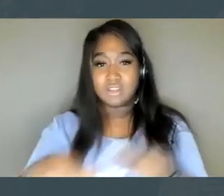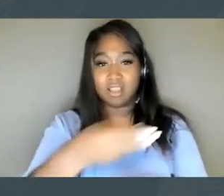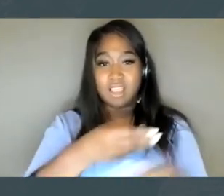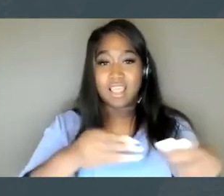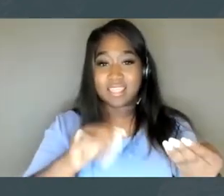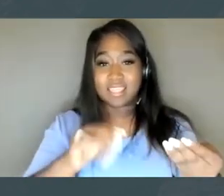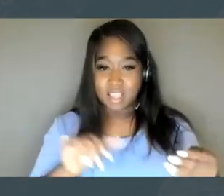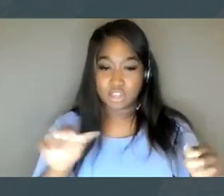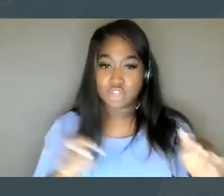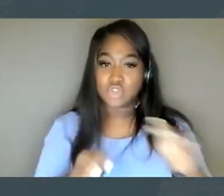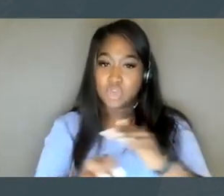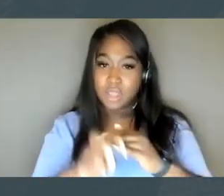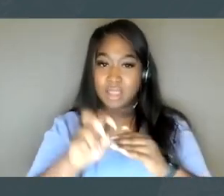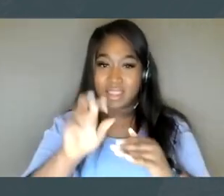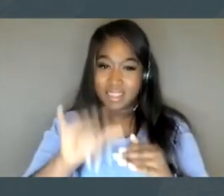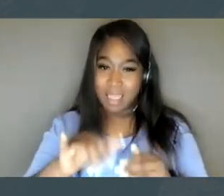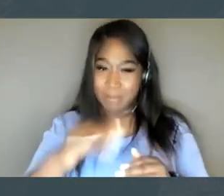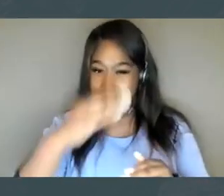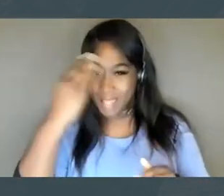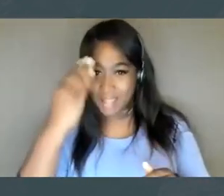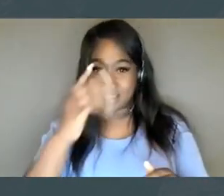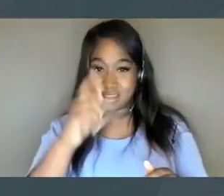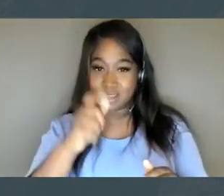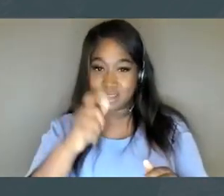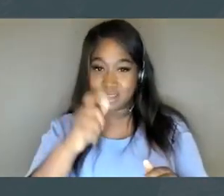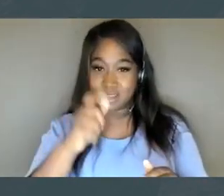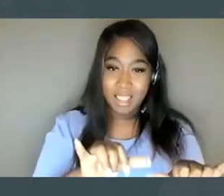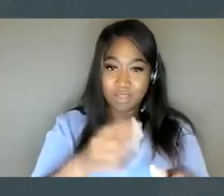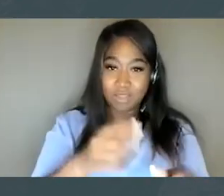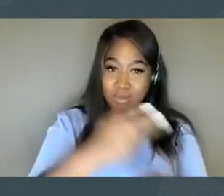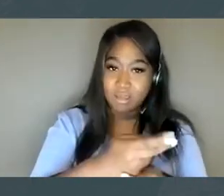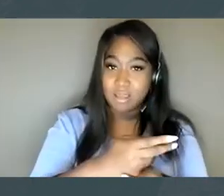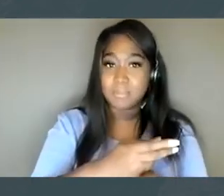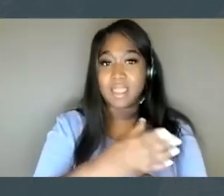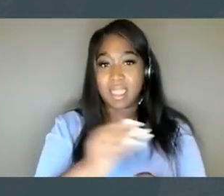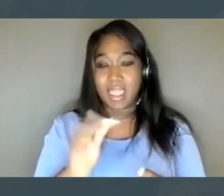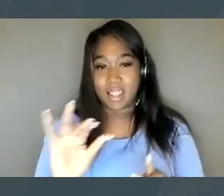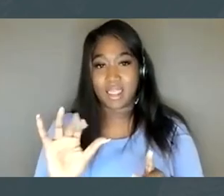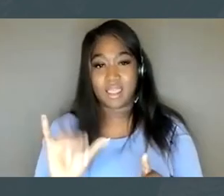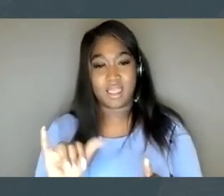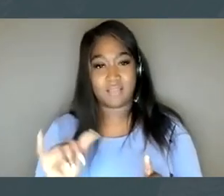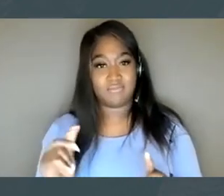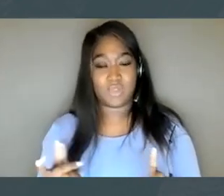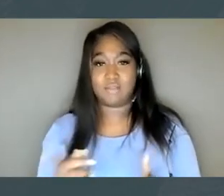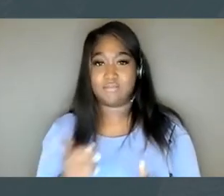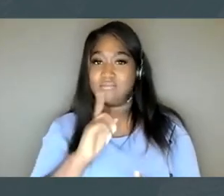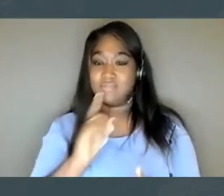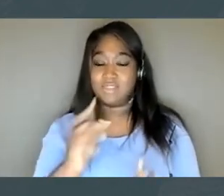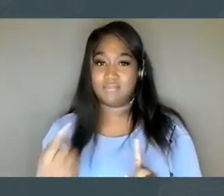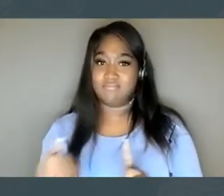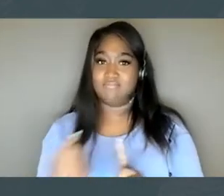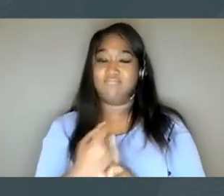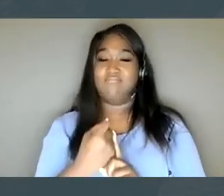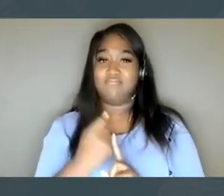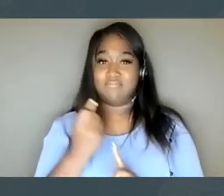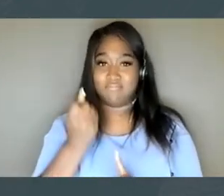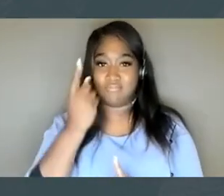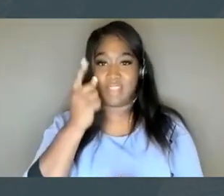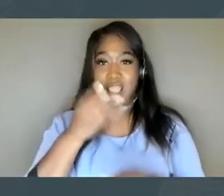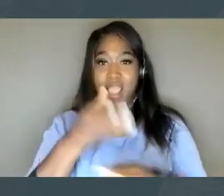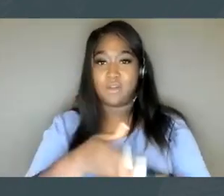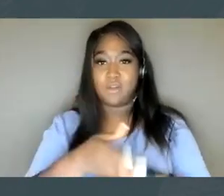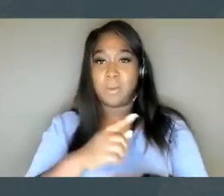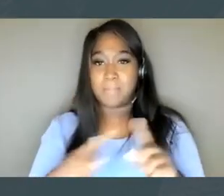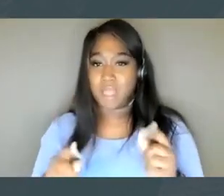kept. And it hit me afterwards, but I'm a big fan of Arthur Jaffa's work. And I've noticed that